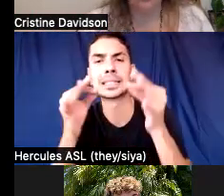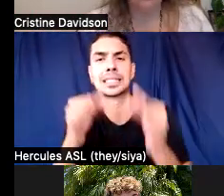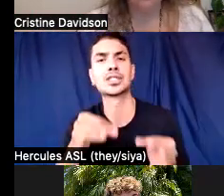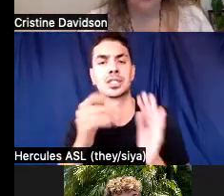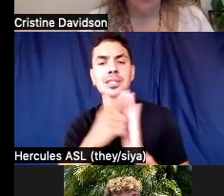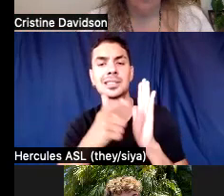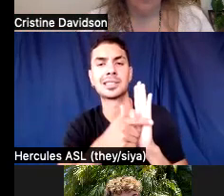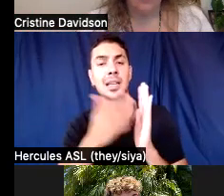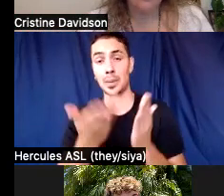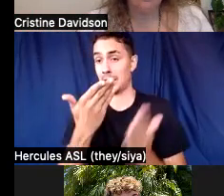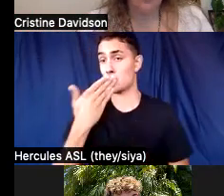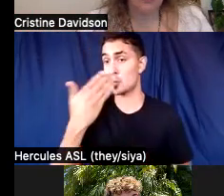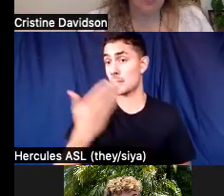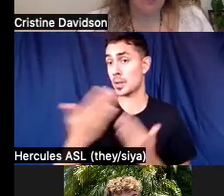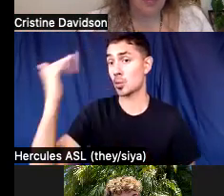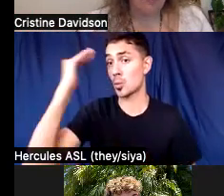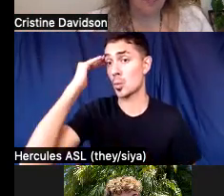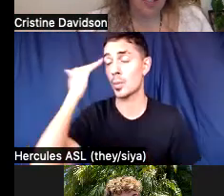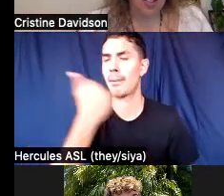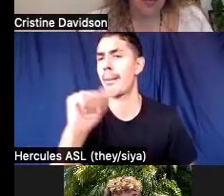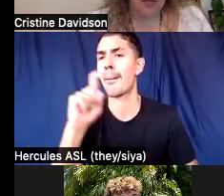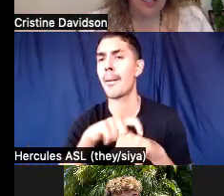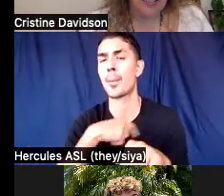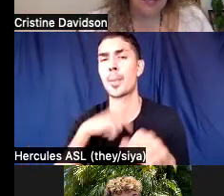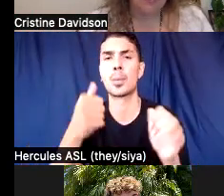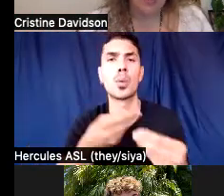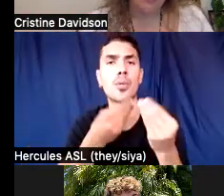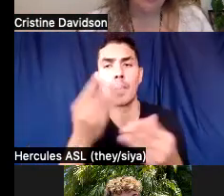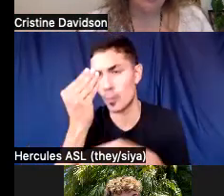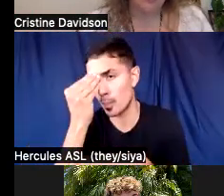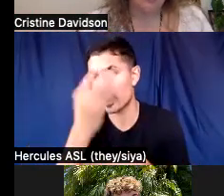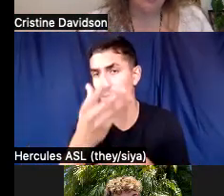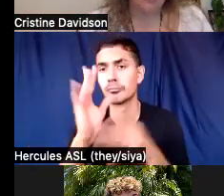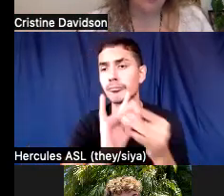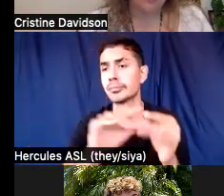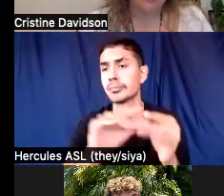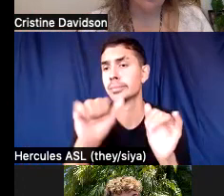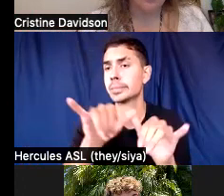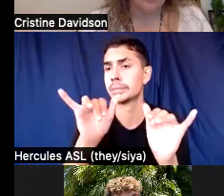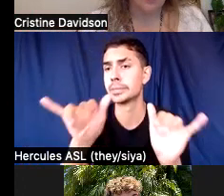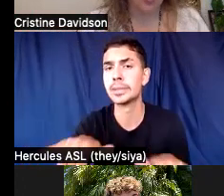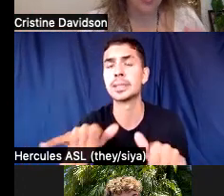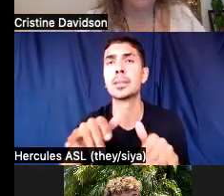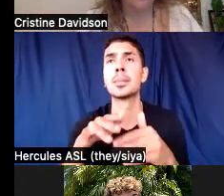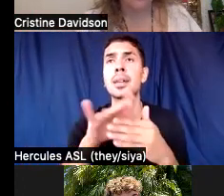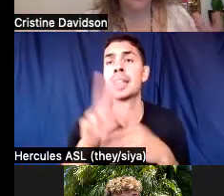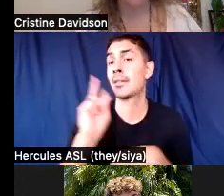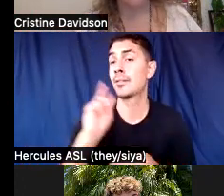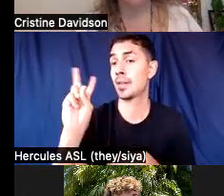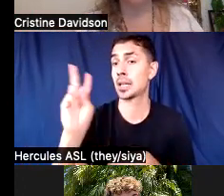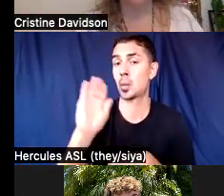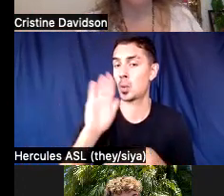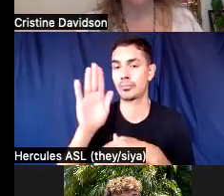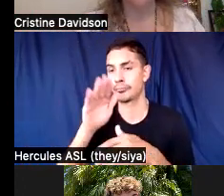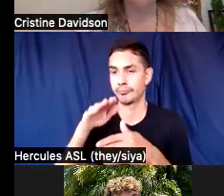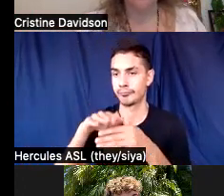to know. Anytime we can provide information about the system that a victim is going to be engaging in, it helps